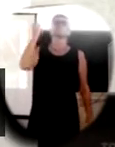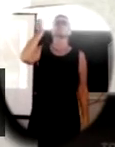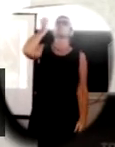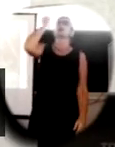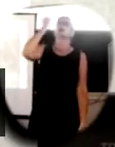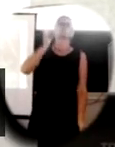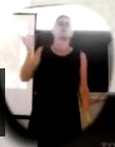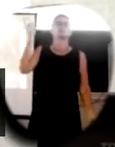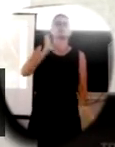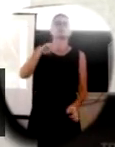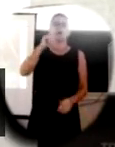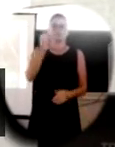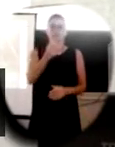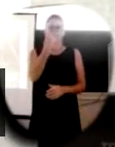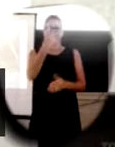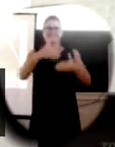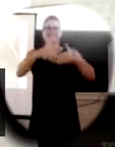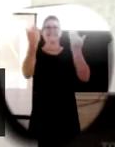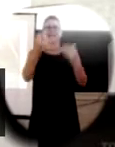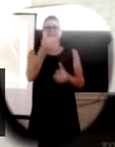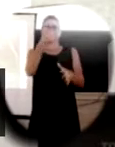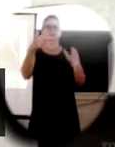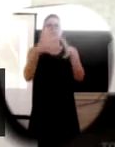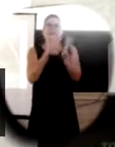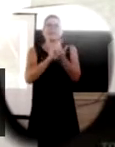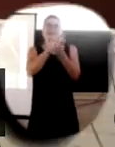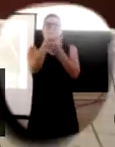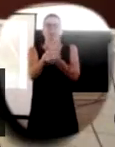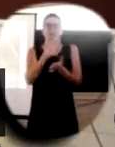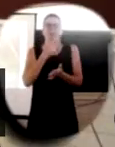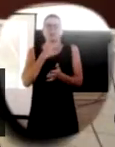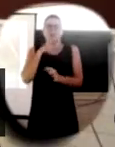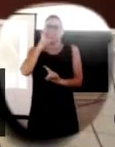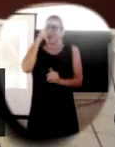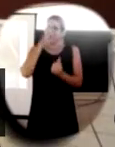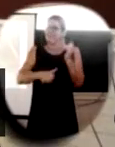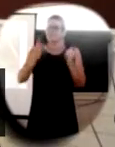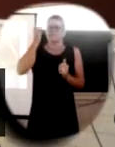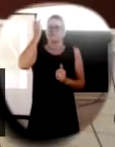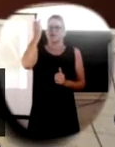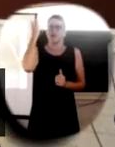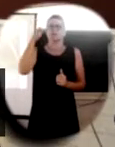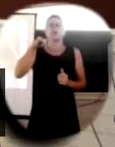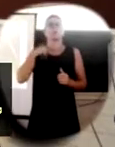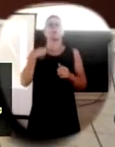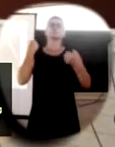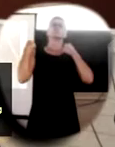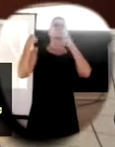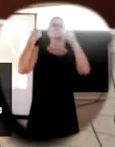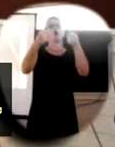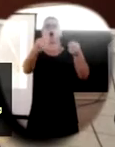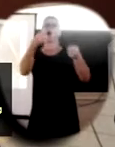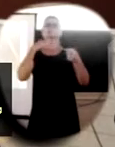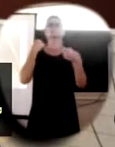6 weeks later, out of the blue, a moment I will never ever forget. I was driving the car back from a day out with friends, and I said,